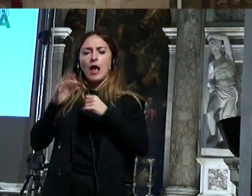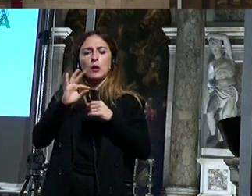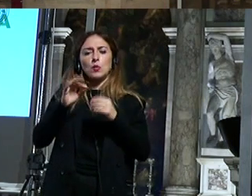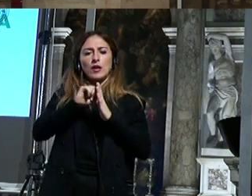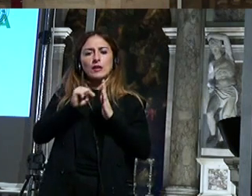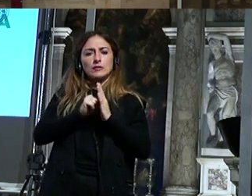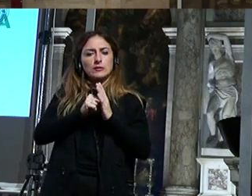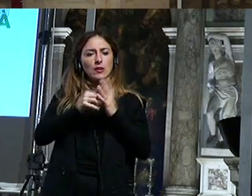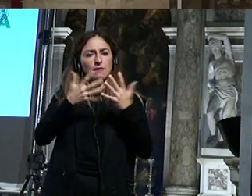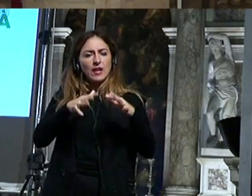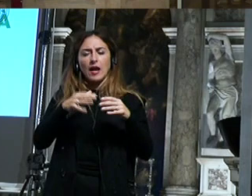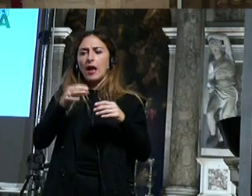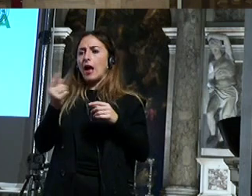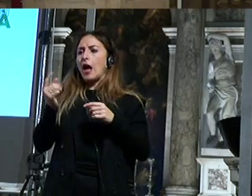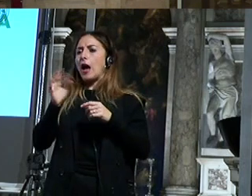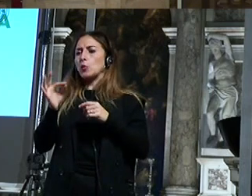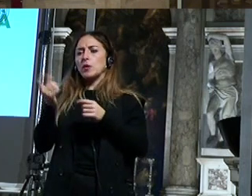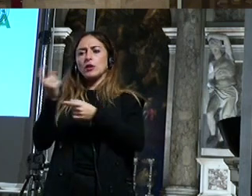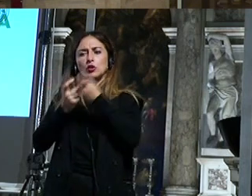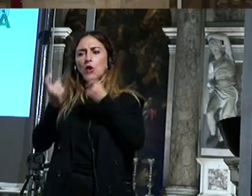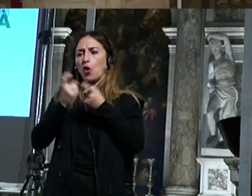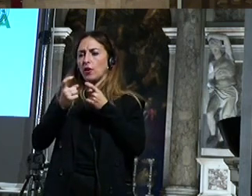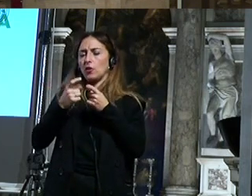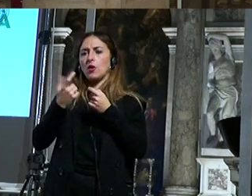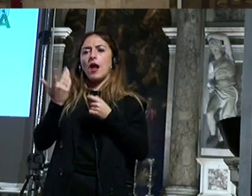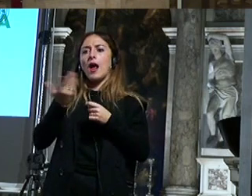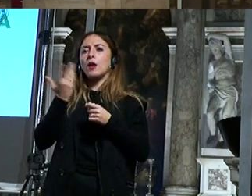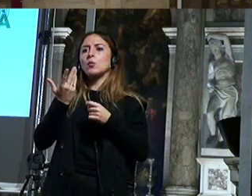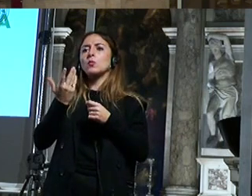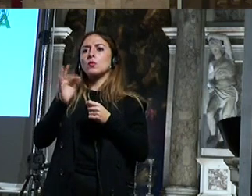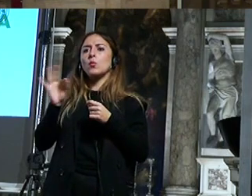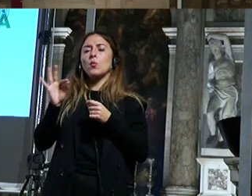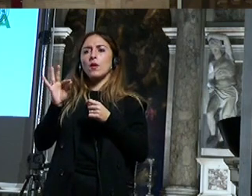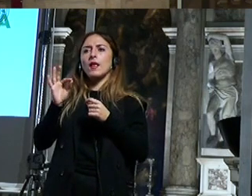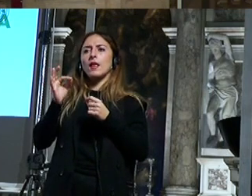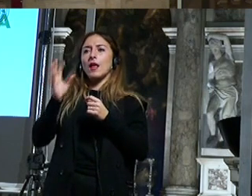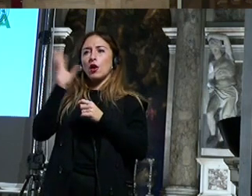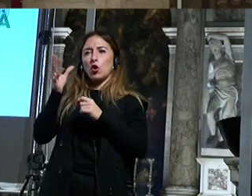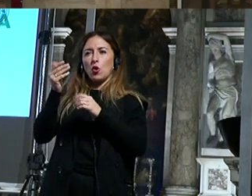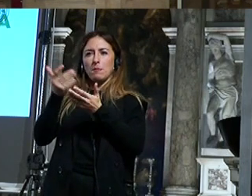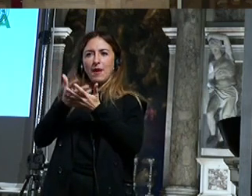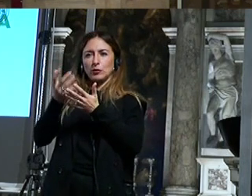and then I return. So let's see, for example,